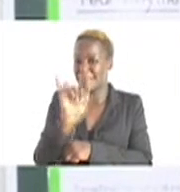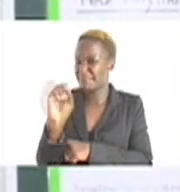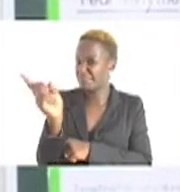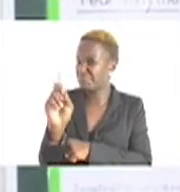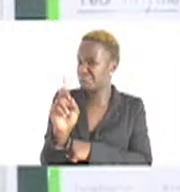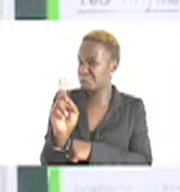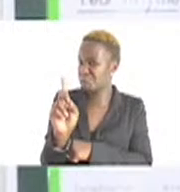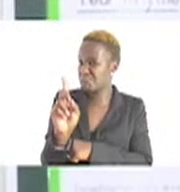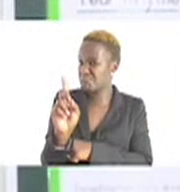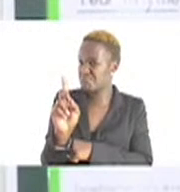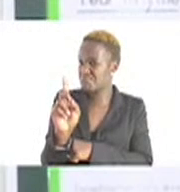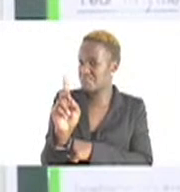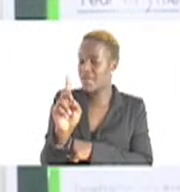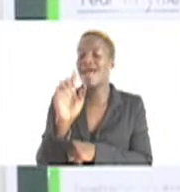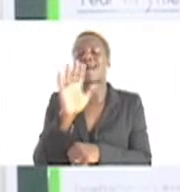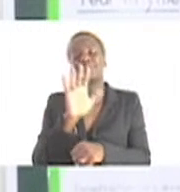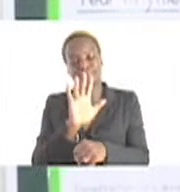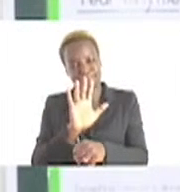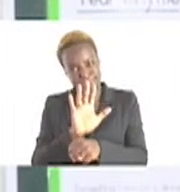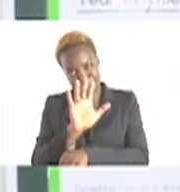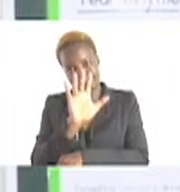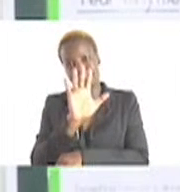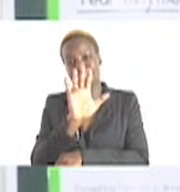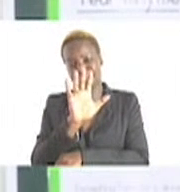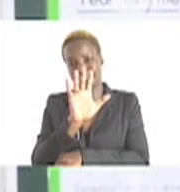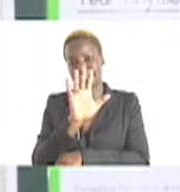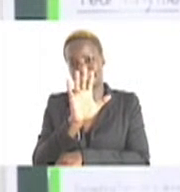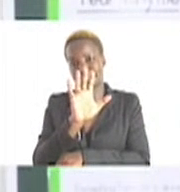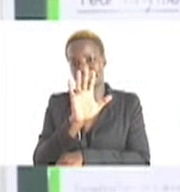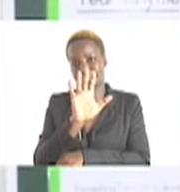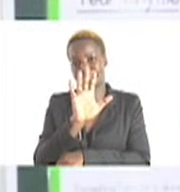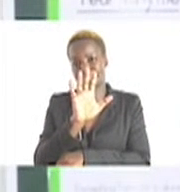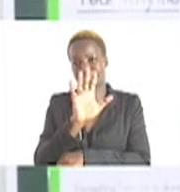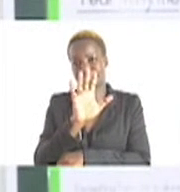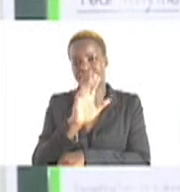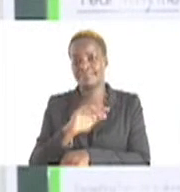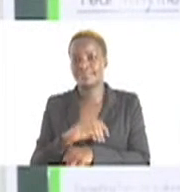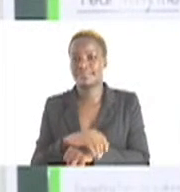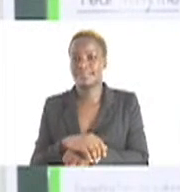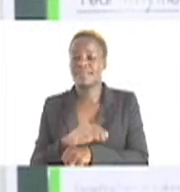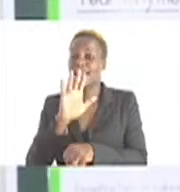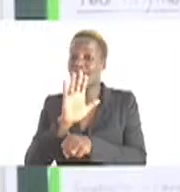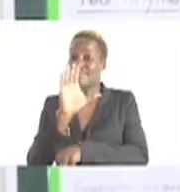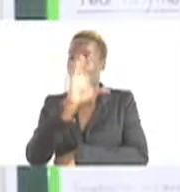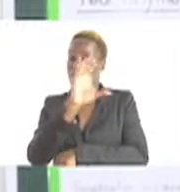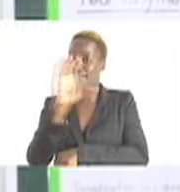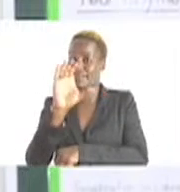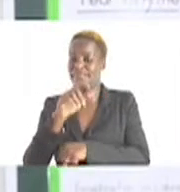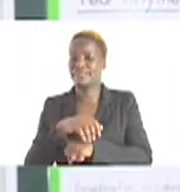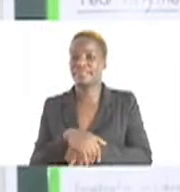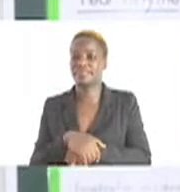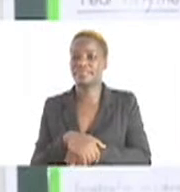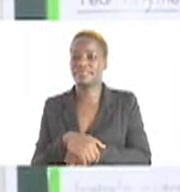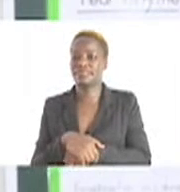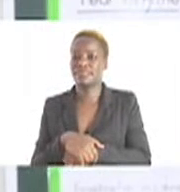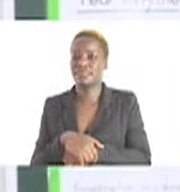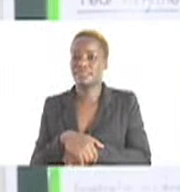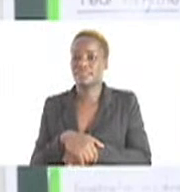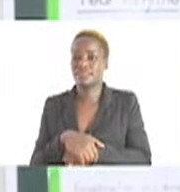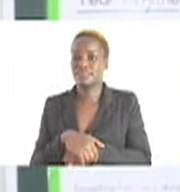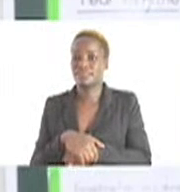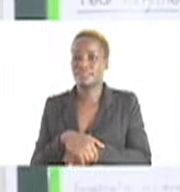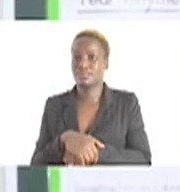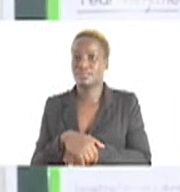It will be the 5th 5th month, all right? And then we